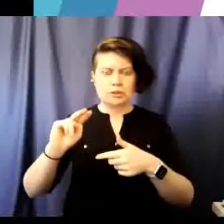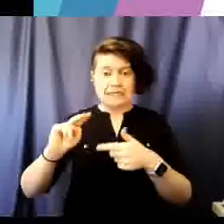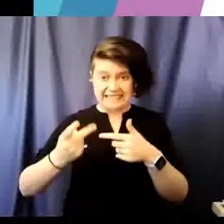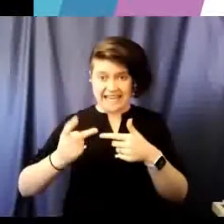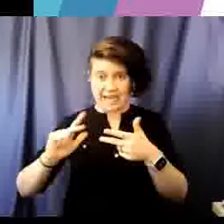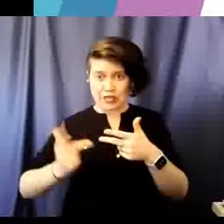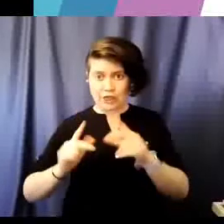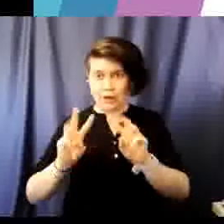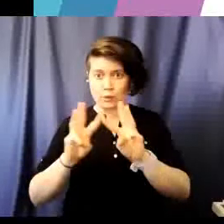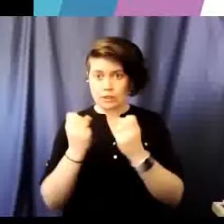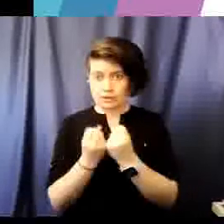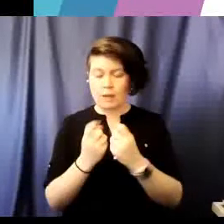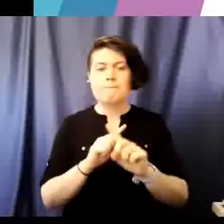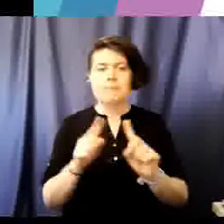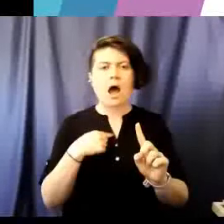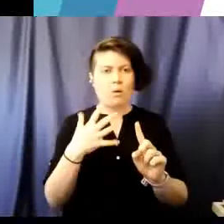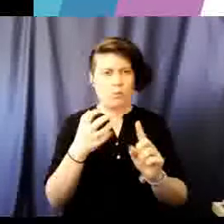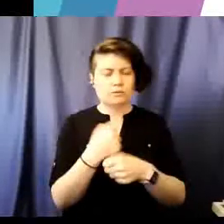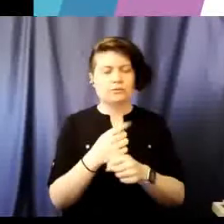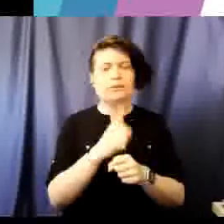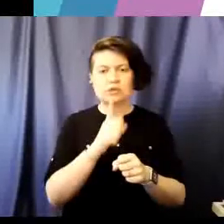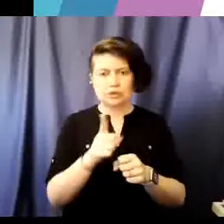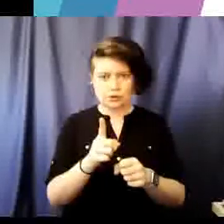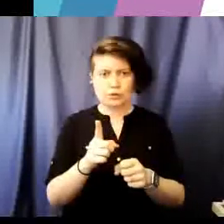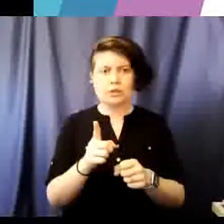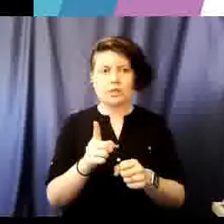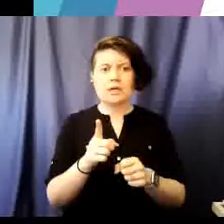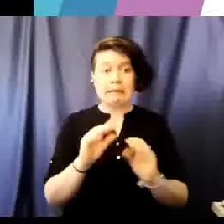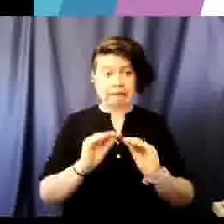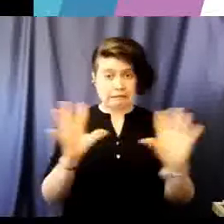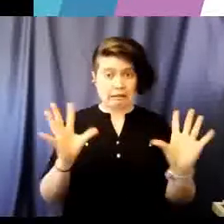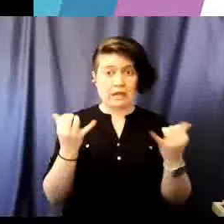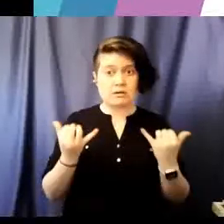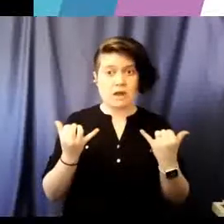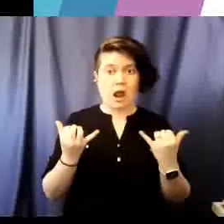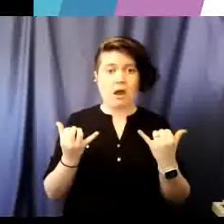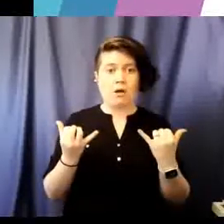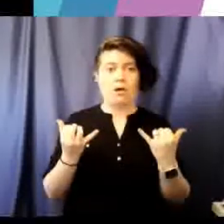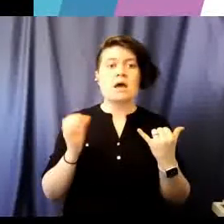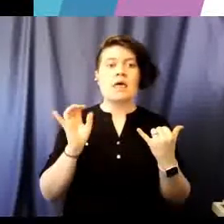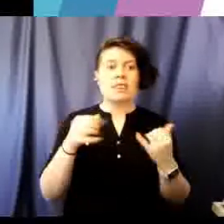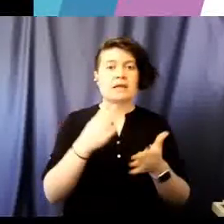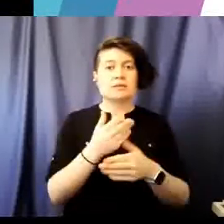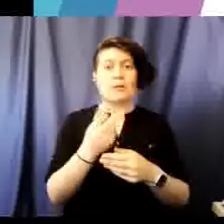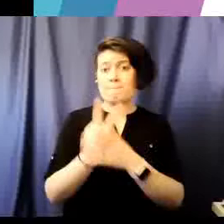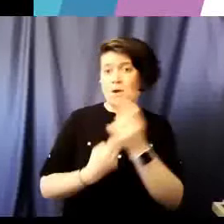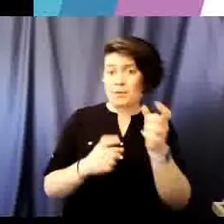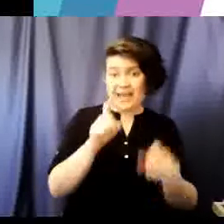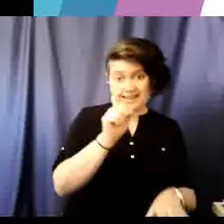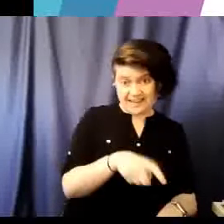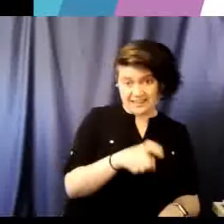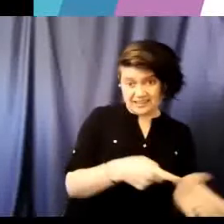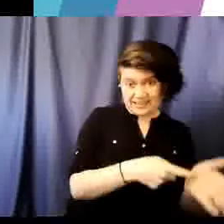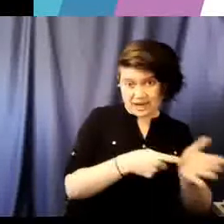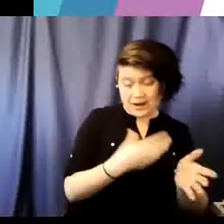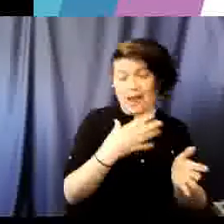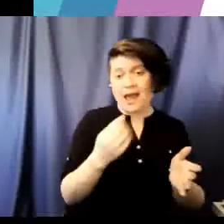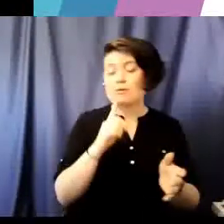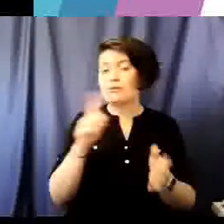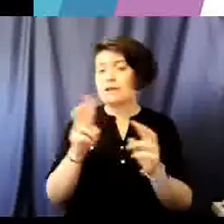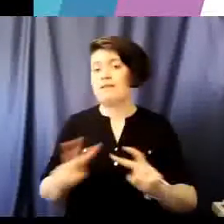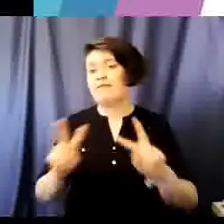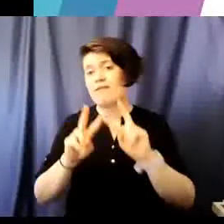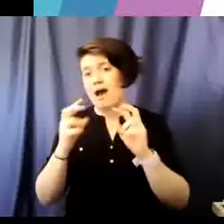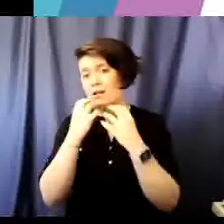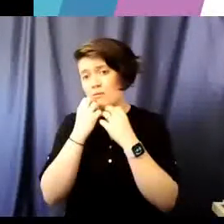respectively, but I want to be sure and it's clear that they are both necessary and highly valuable pieces of